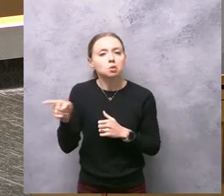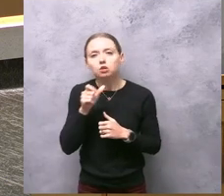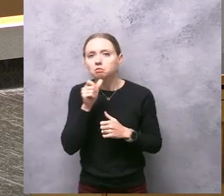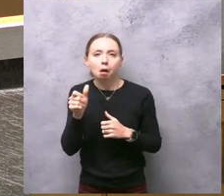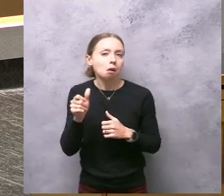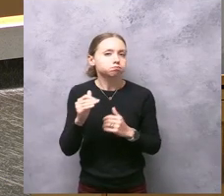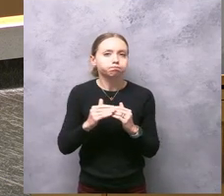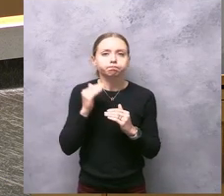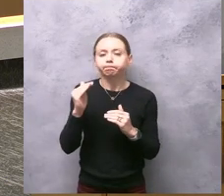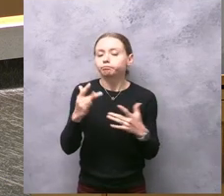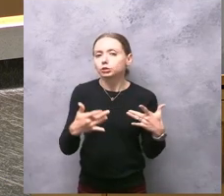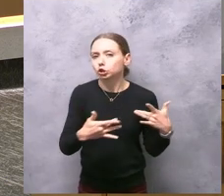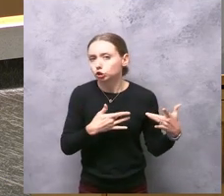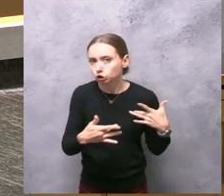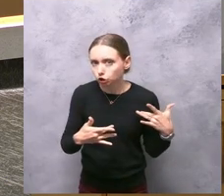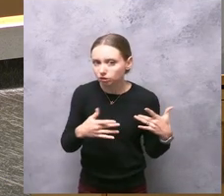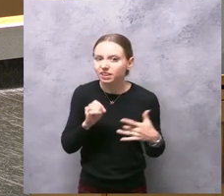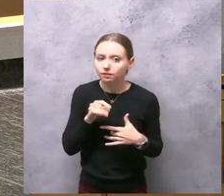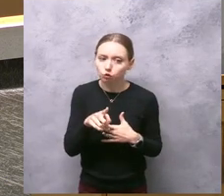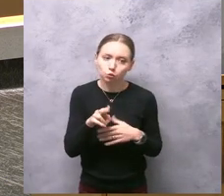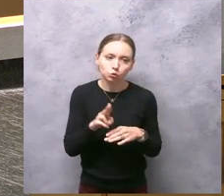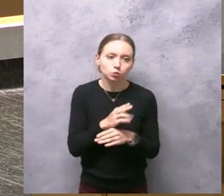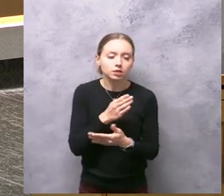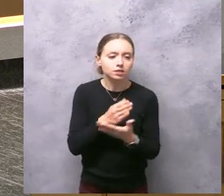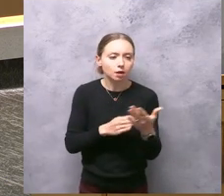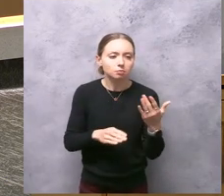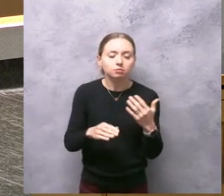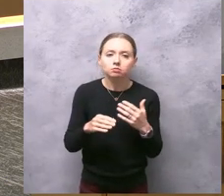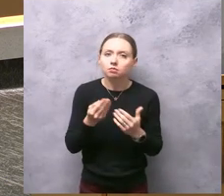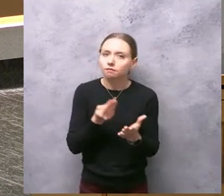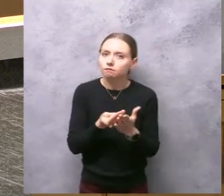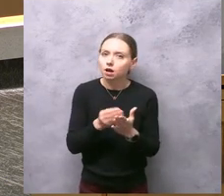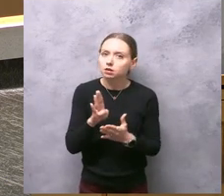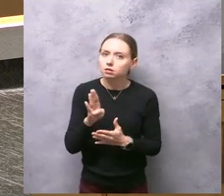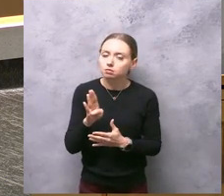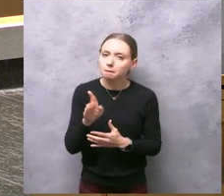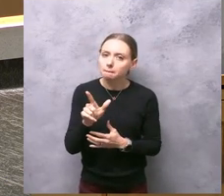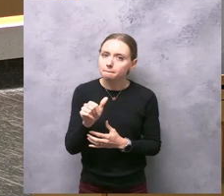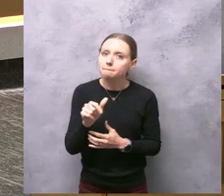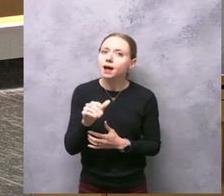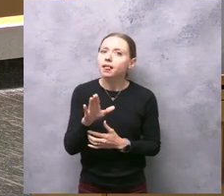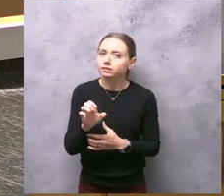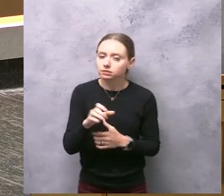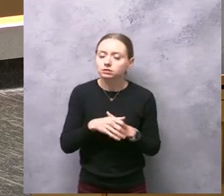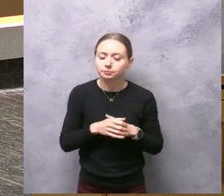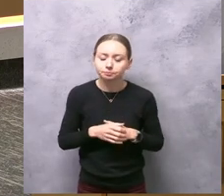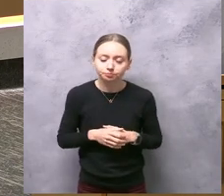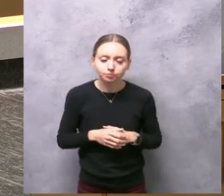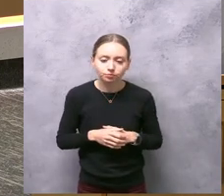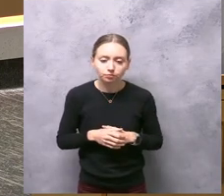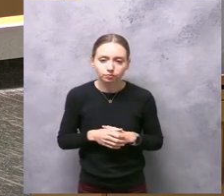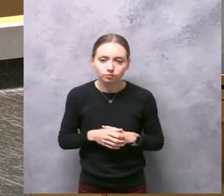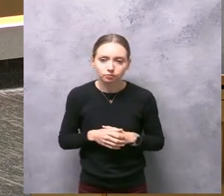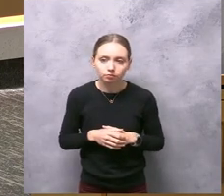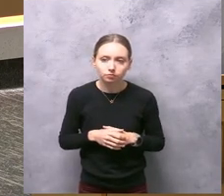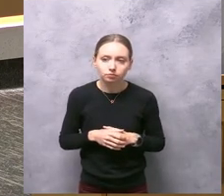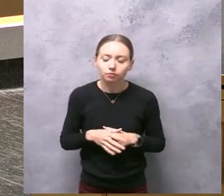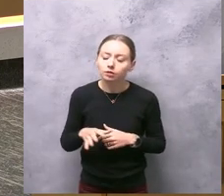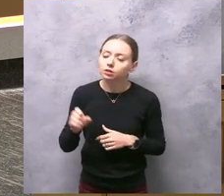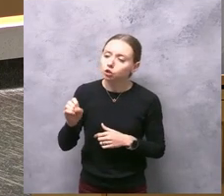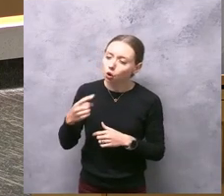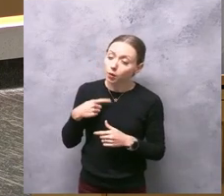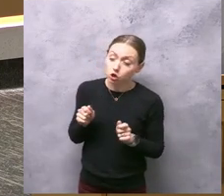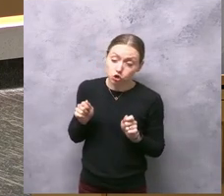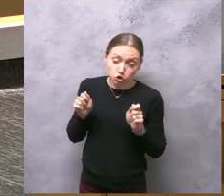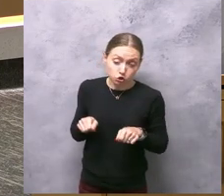concern if you go into fund balance, if you have more capacity in the future years also. So in other words, we could